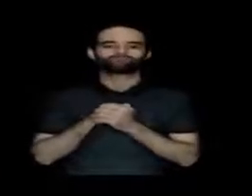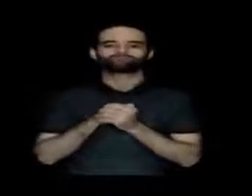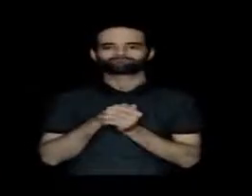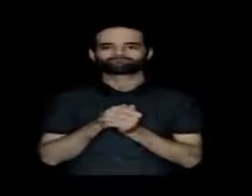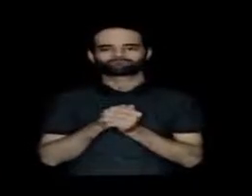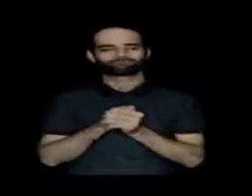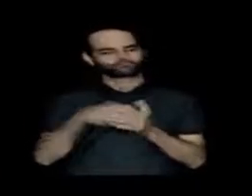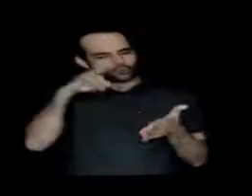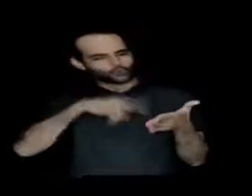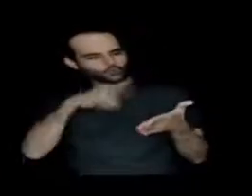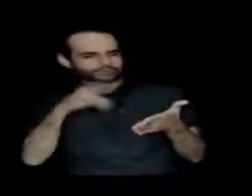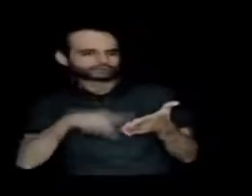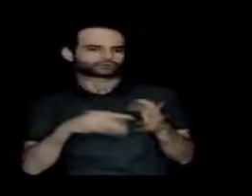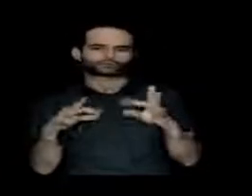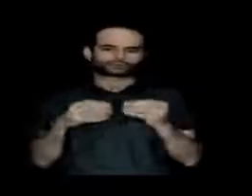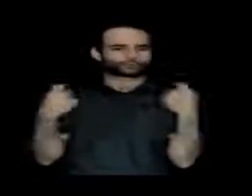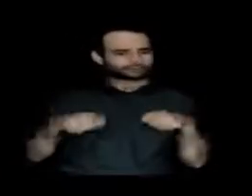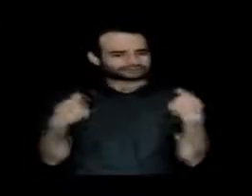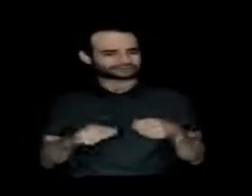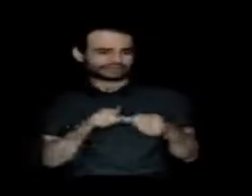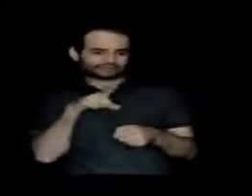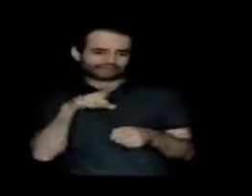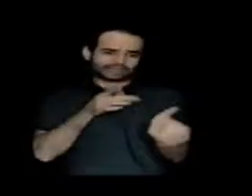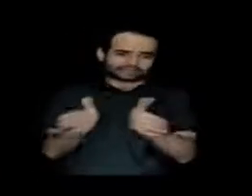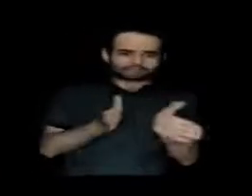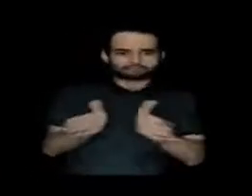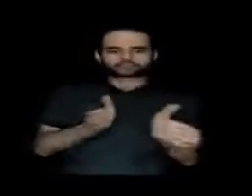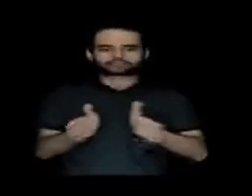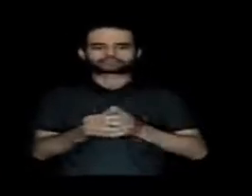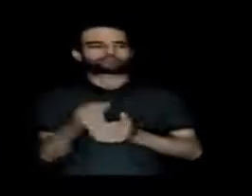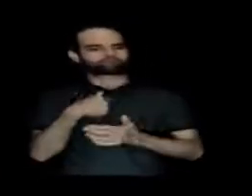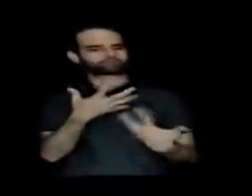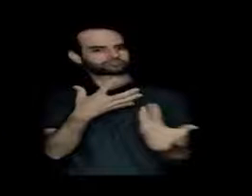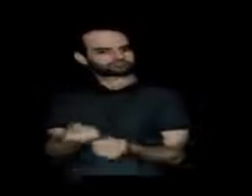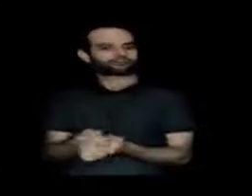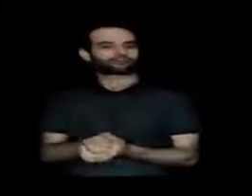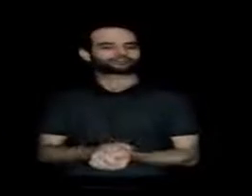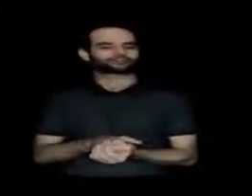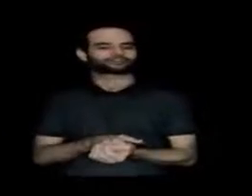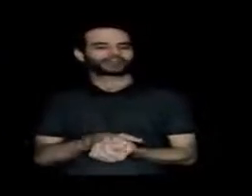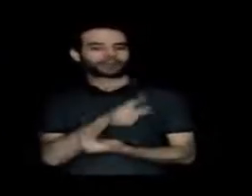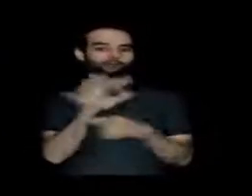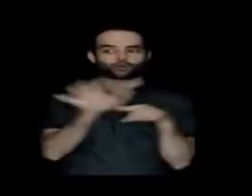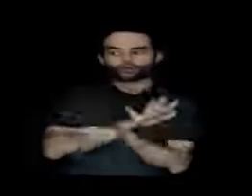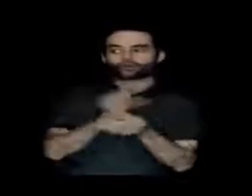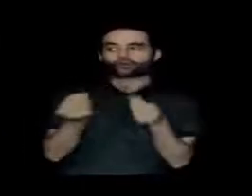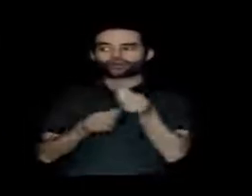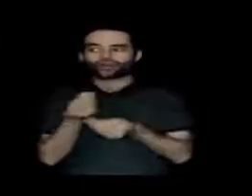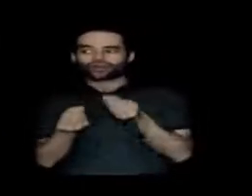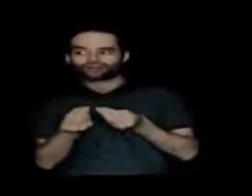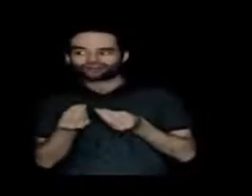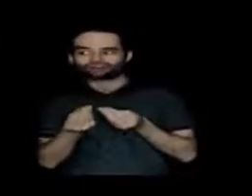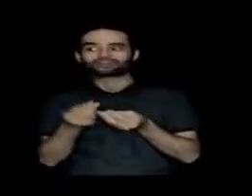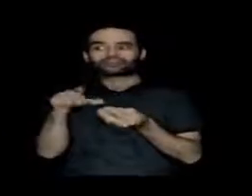the calculations for a deaf person, you would point and he would come to understand.